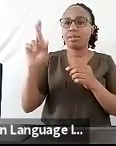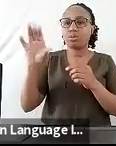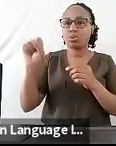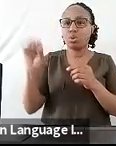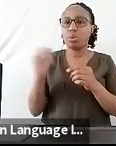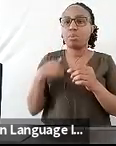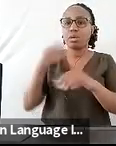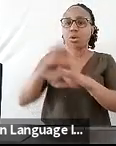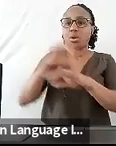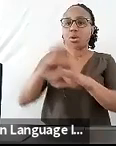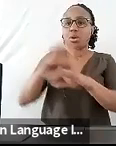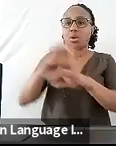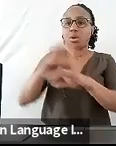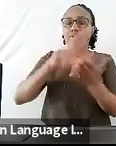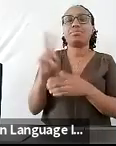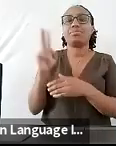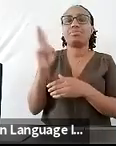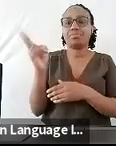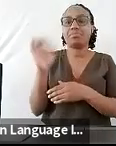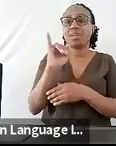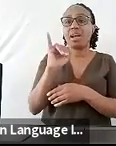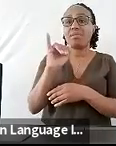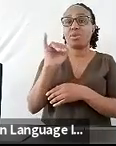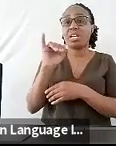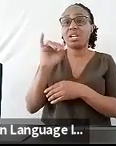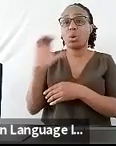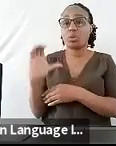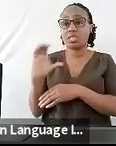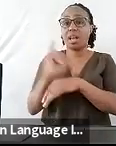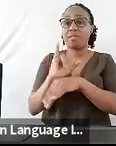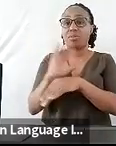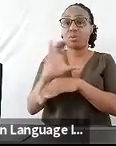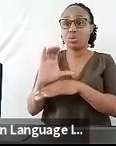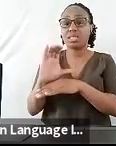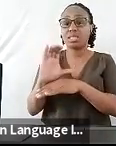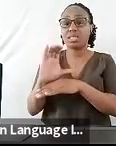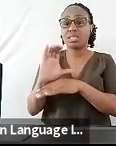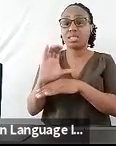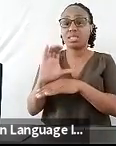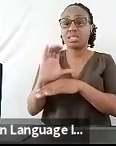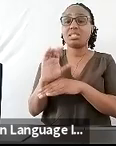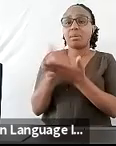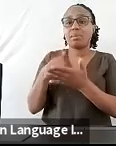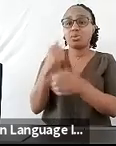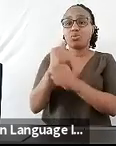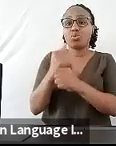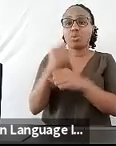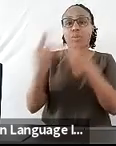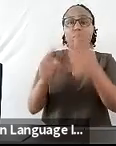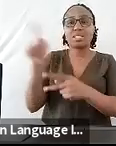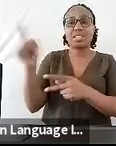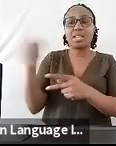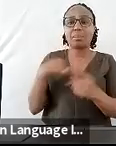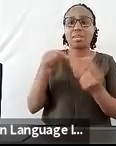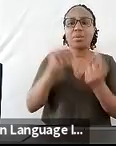Ivorian friend, and her Burkinabe boyfriend who are helping me do the process. I think I went to the Burkinabe embassy 5 times, and every time